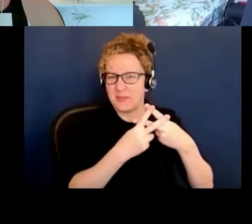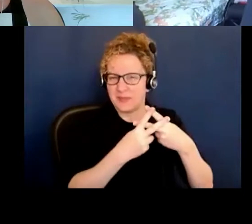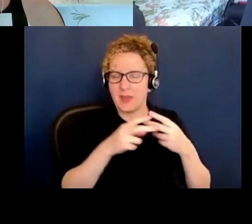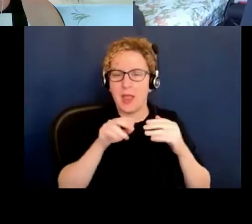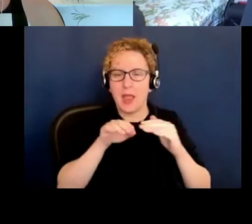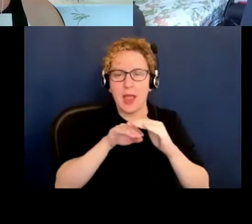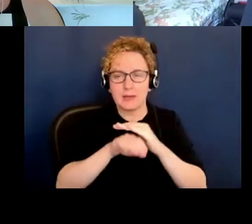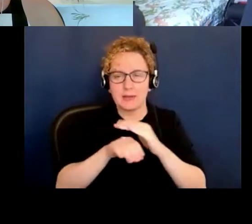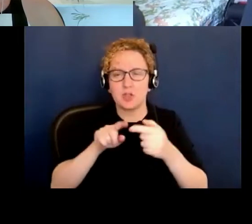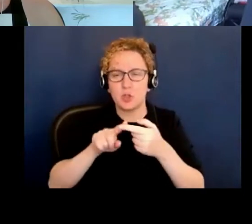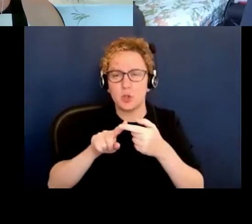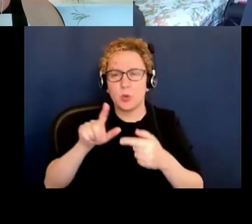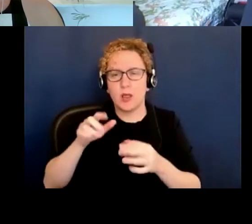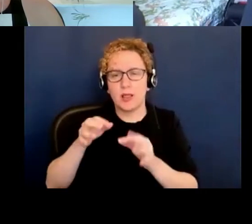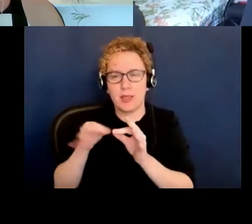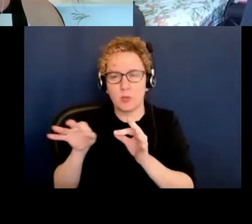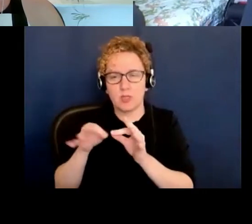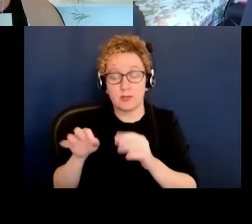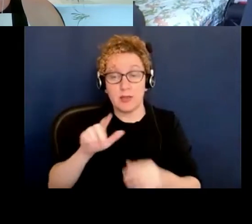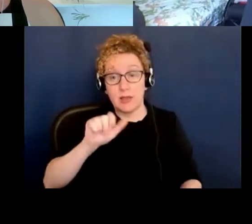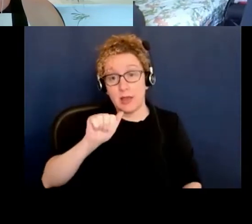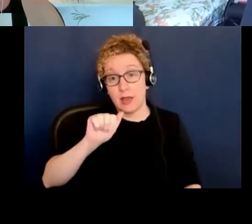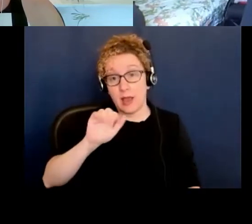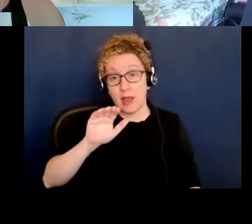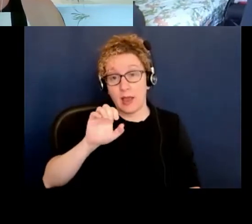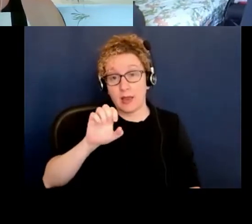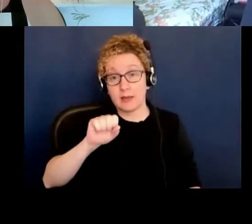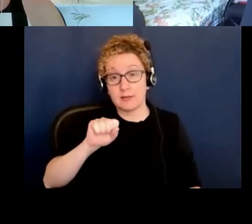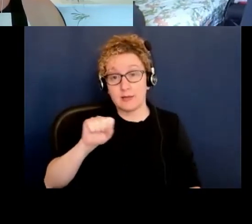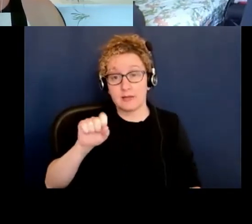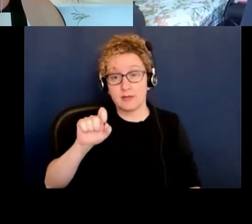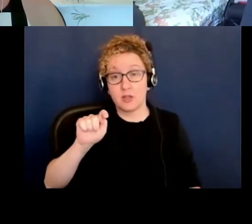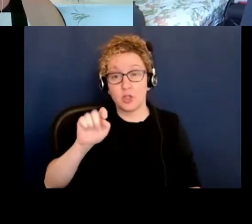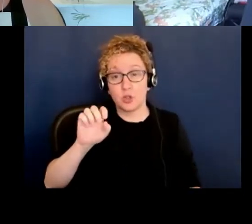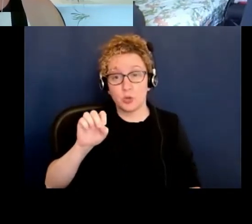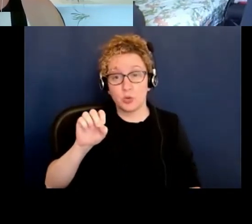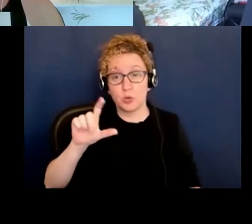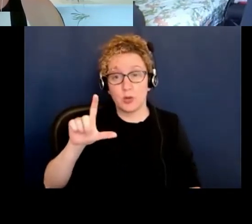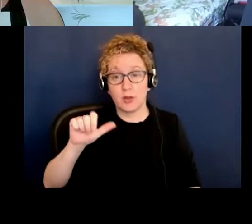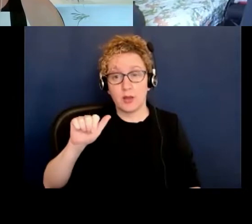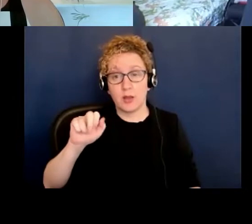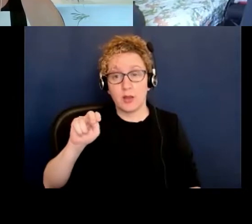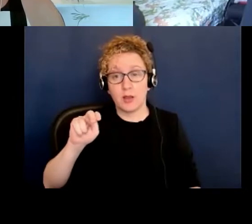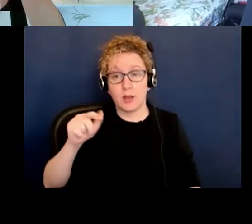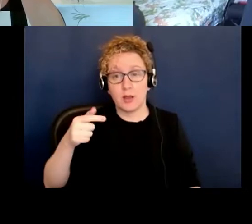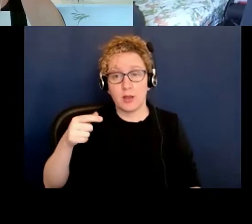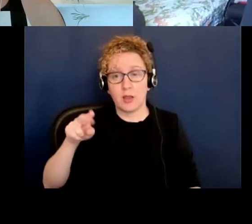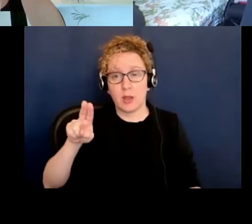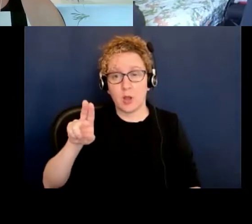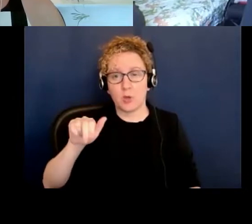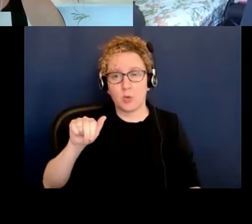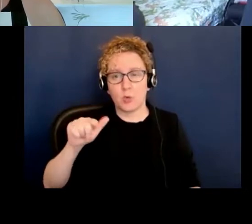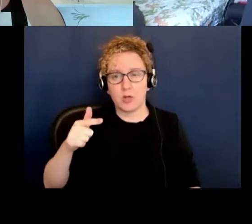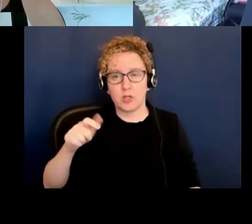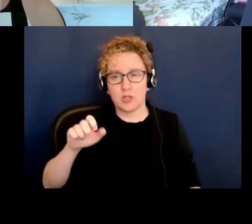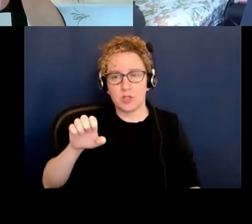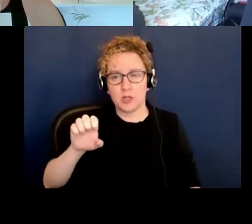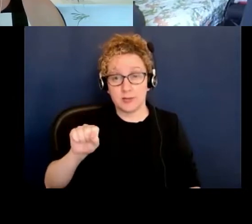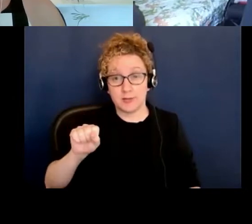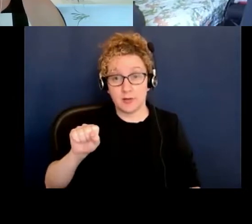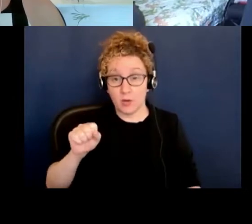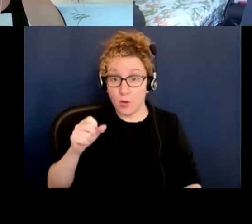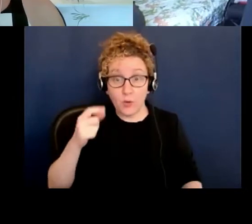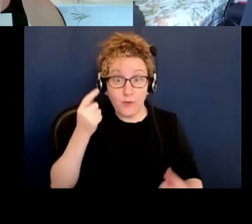#AccessToLanguages. And that one was focused on making sure people with disabilities know about opportunities to